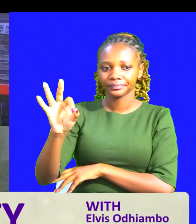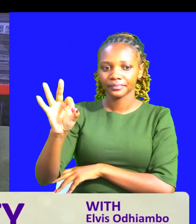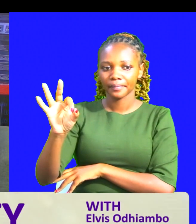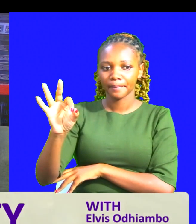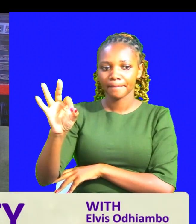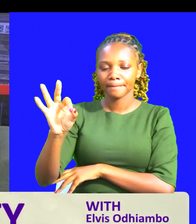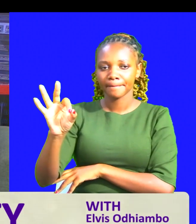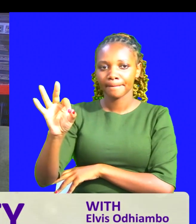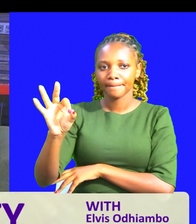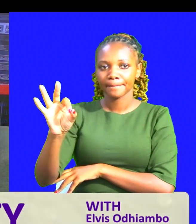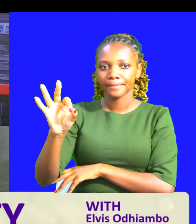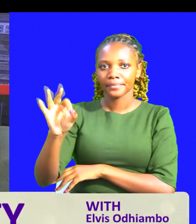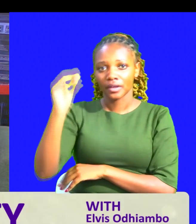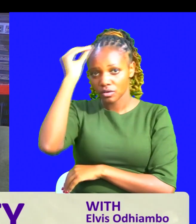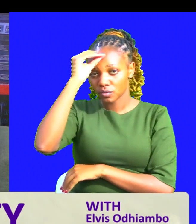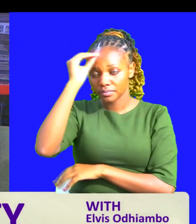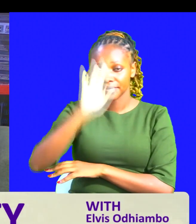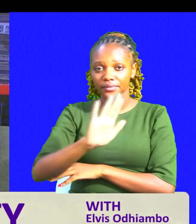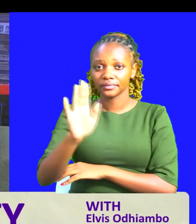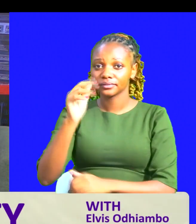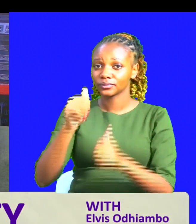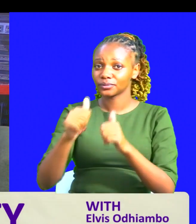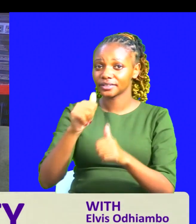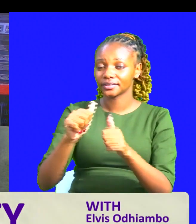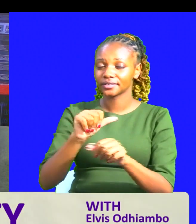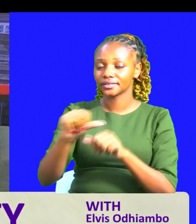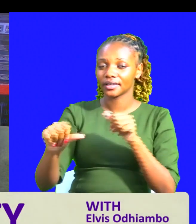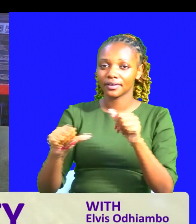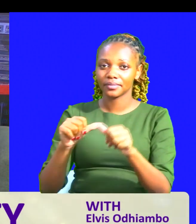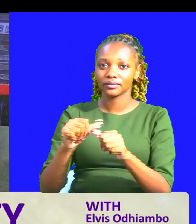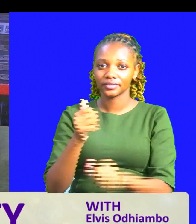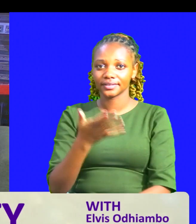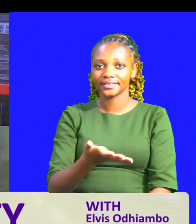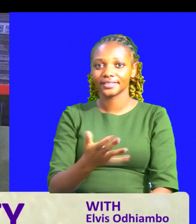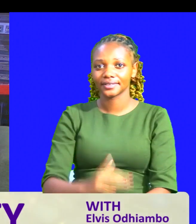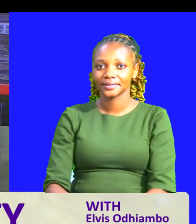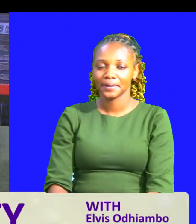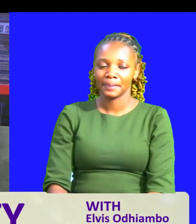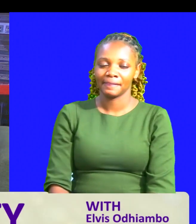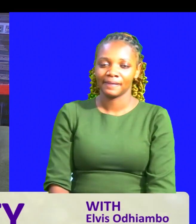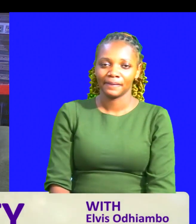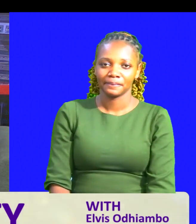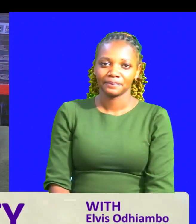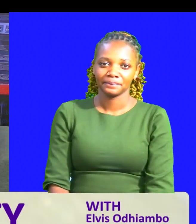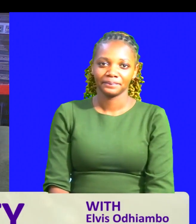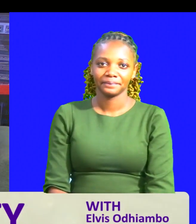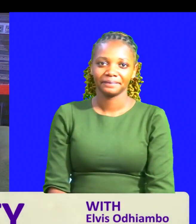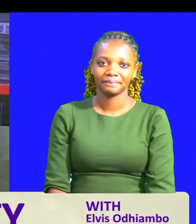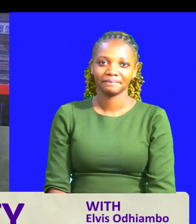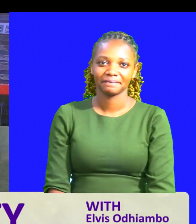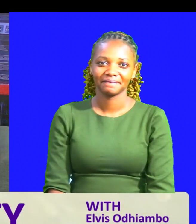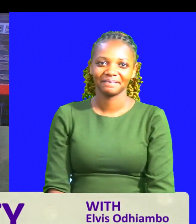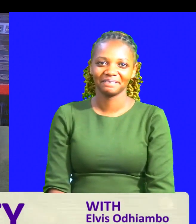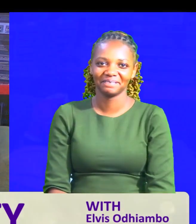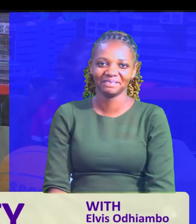Kenya Premier League. What is your opinion on how how the game went down between Wazito and